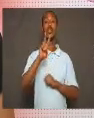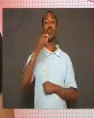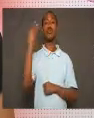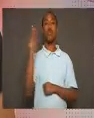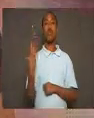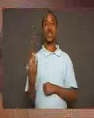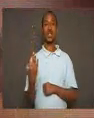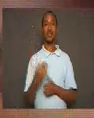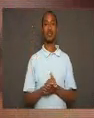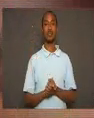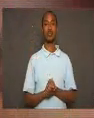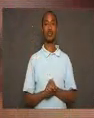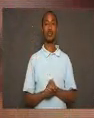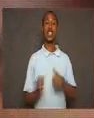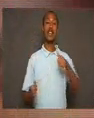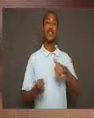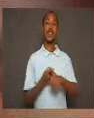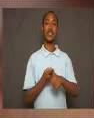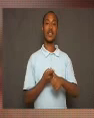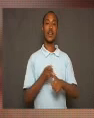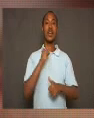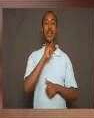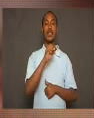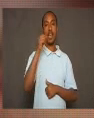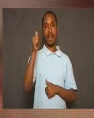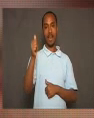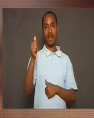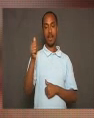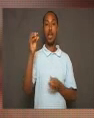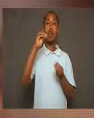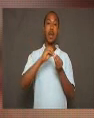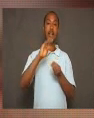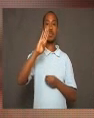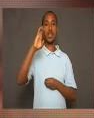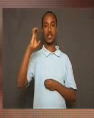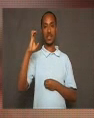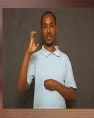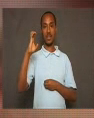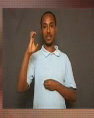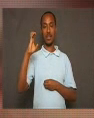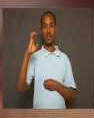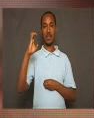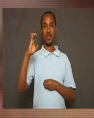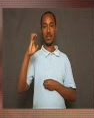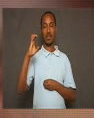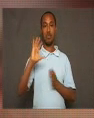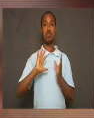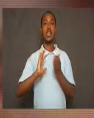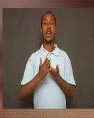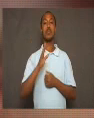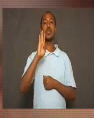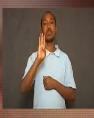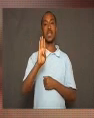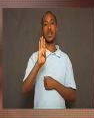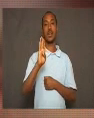forms. The first is A plus BC becomes